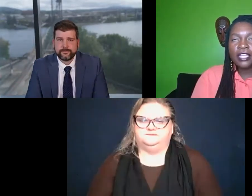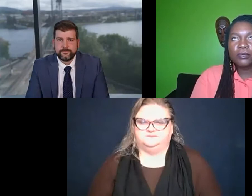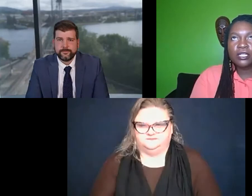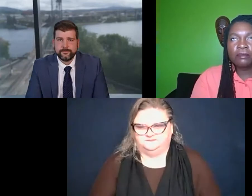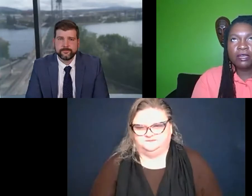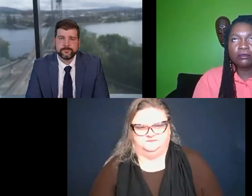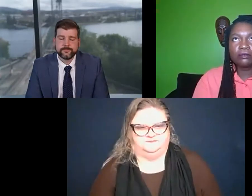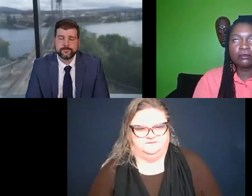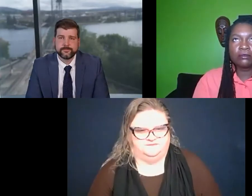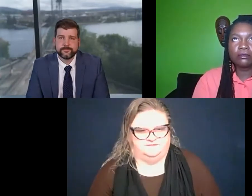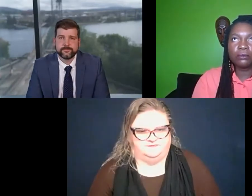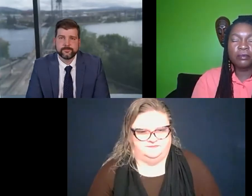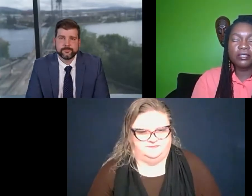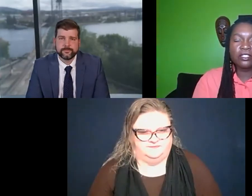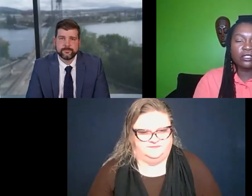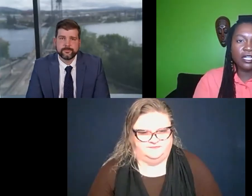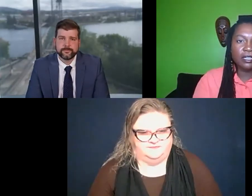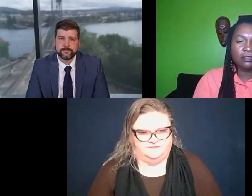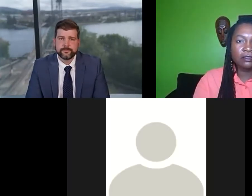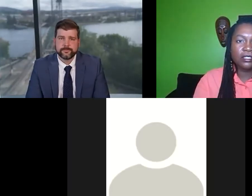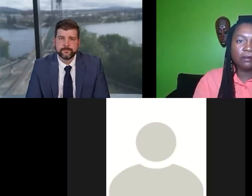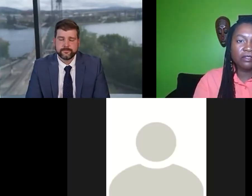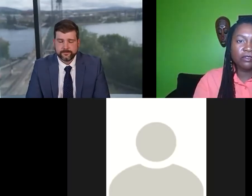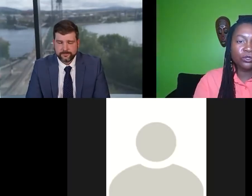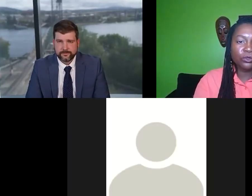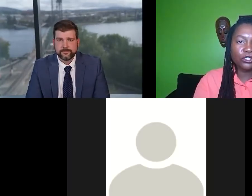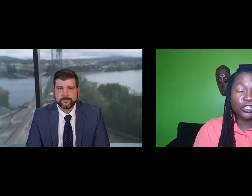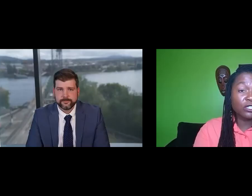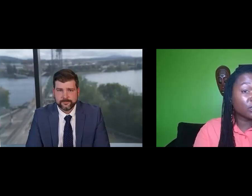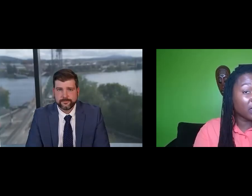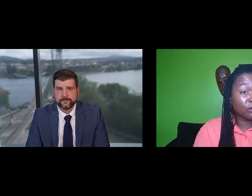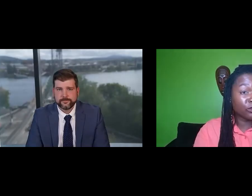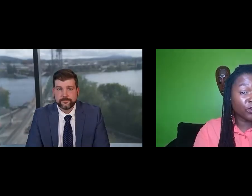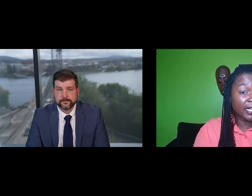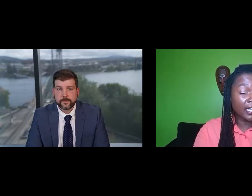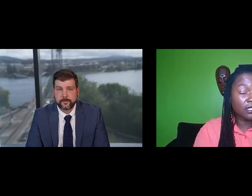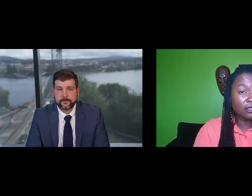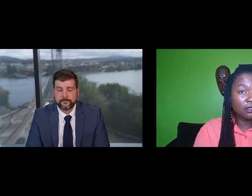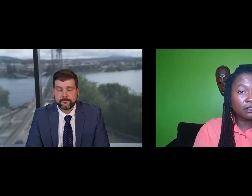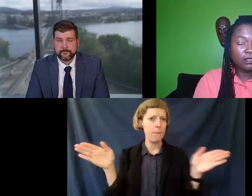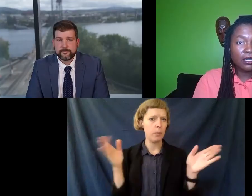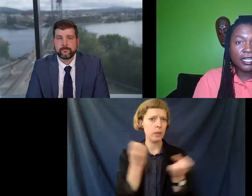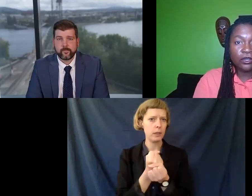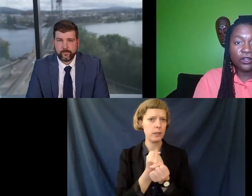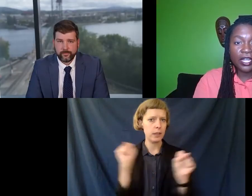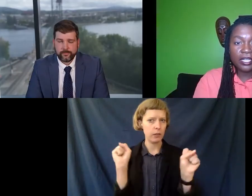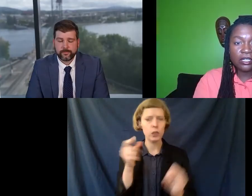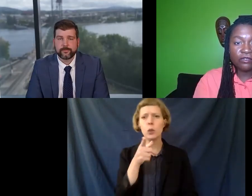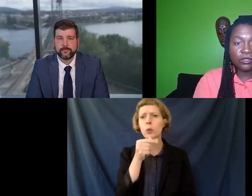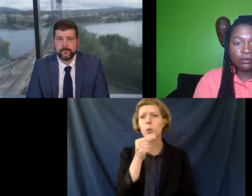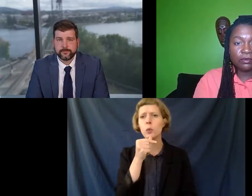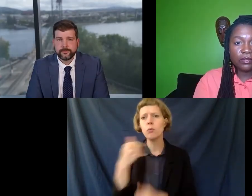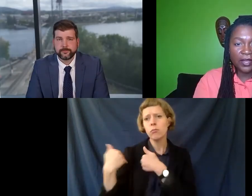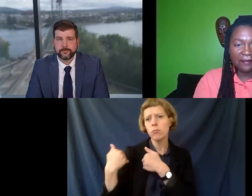So as we talk about what public safety looks like, let's talk about the folks who are traditionally responsible for creating it. And I know